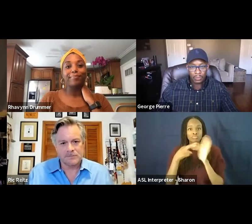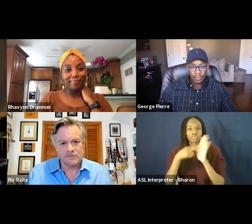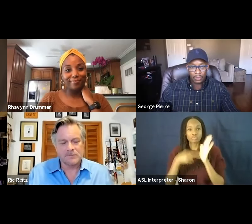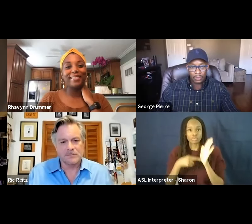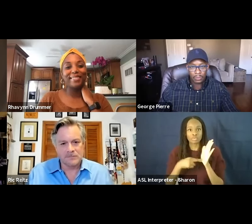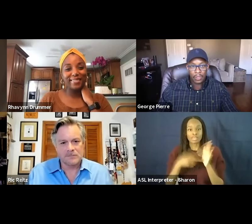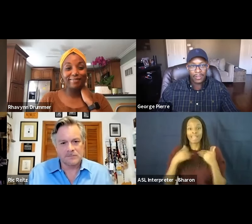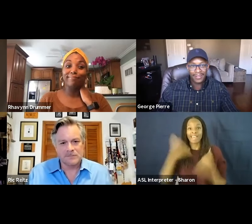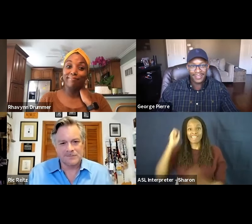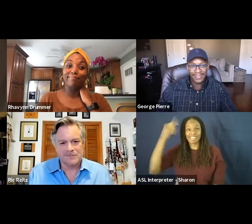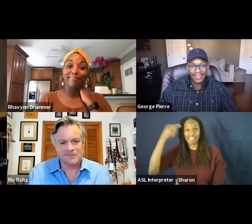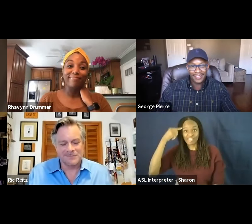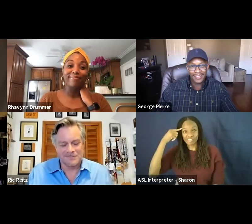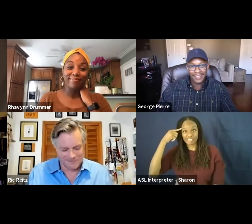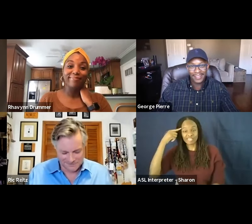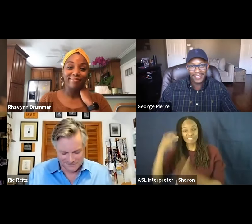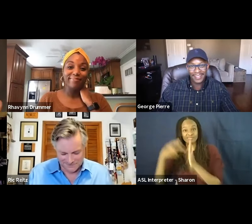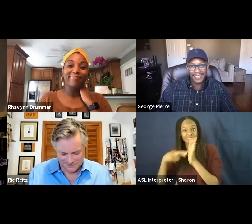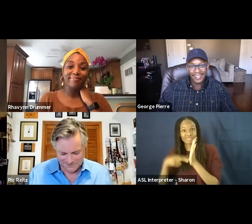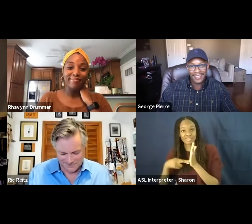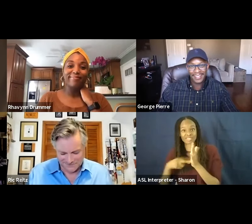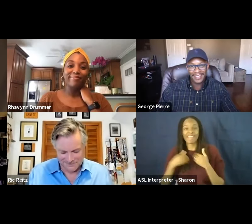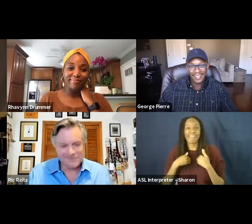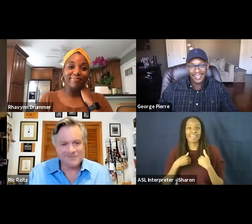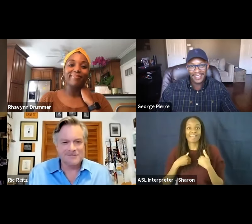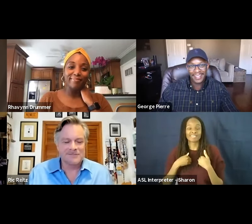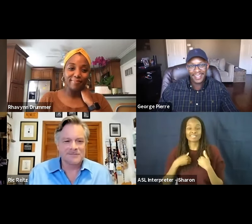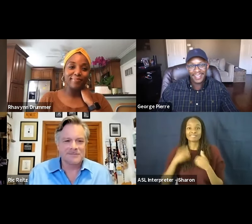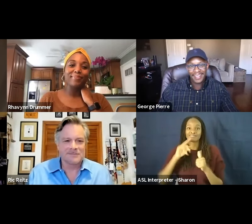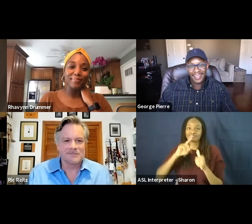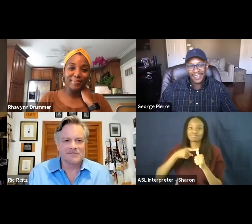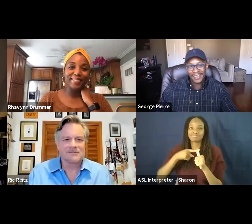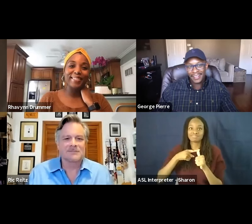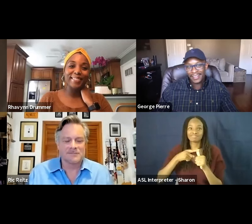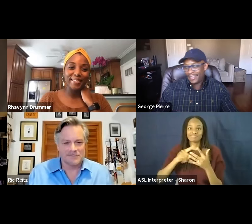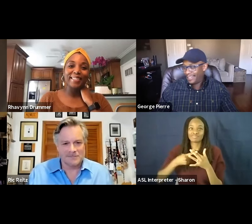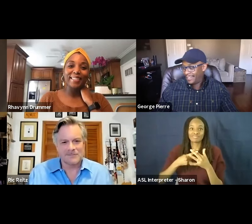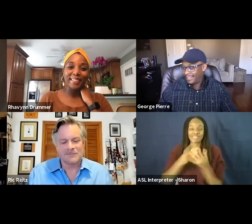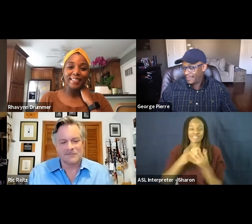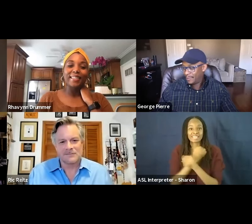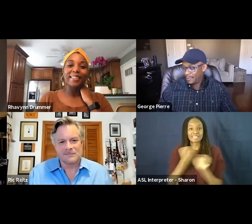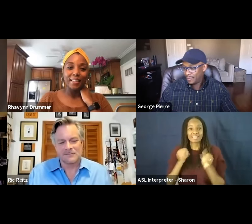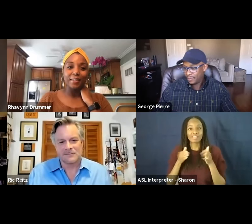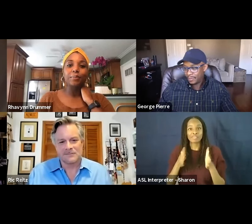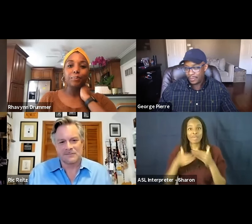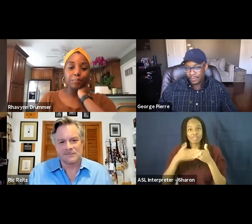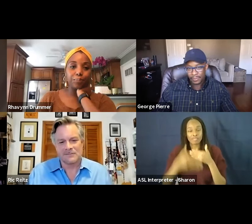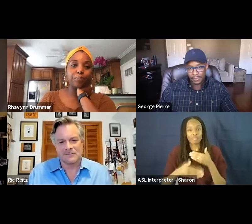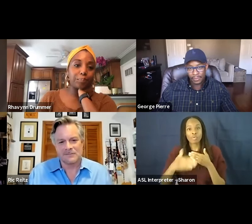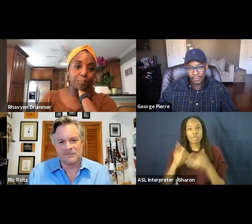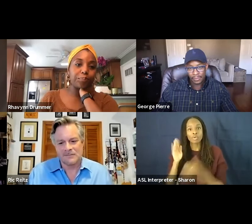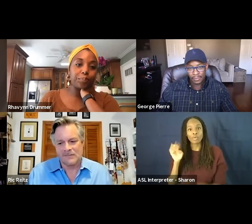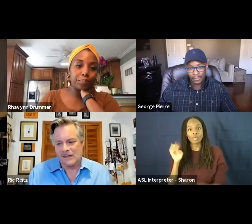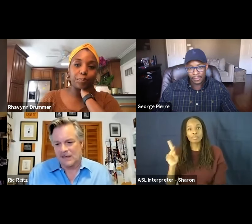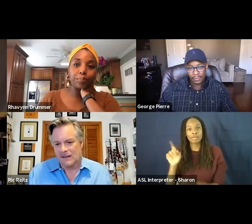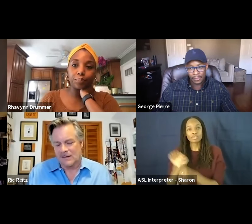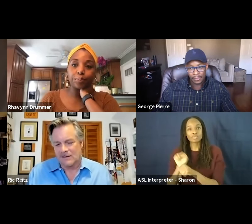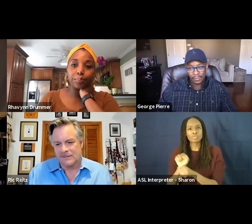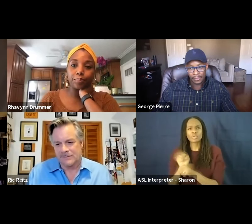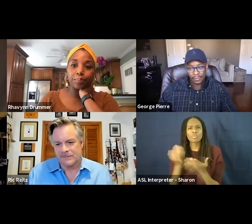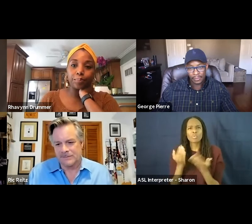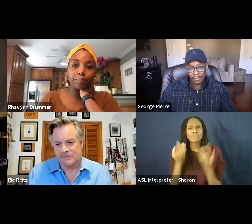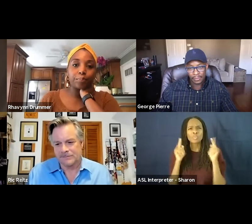there. We had the original Safe Way Forward, and now Return to Work. What's working for us, and what's